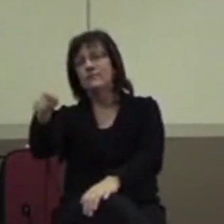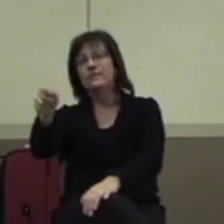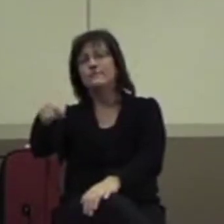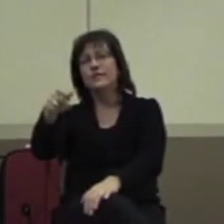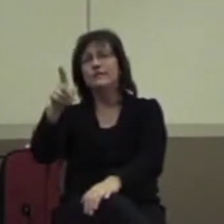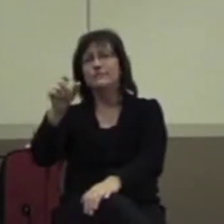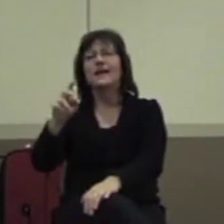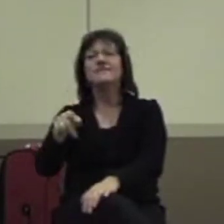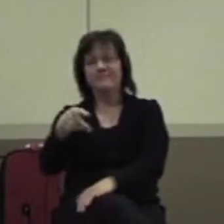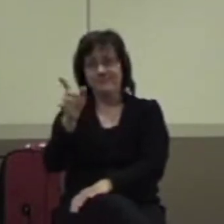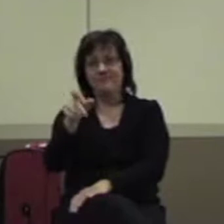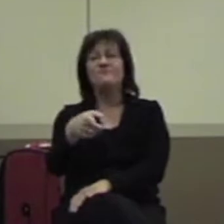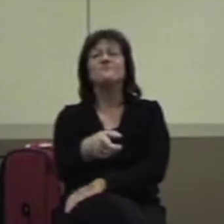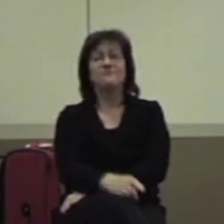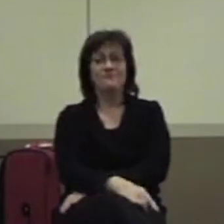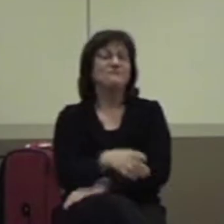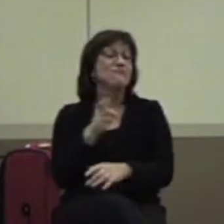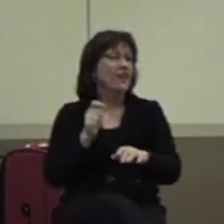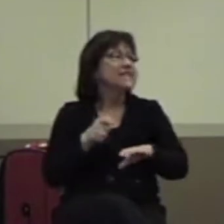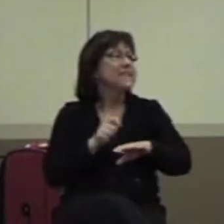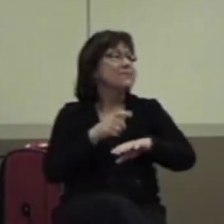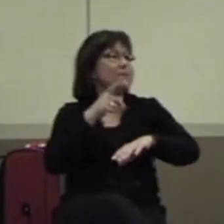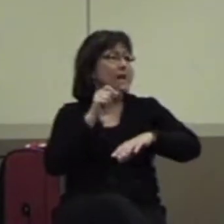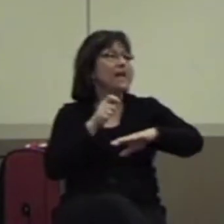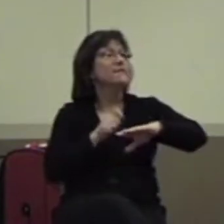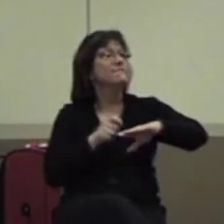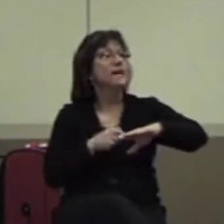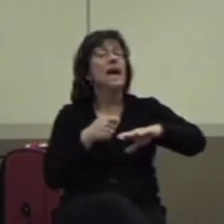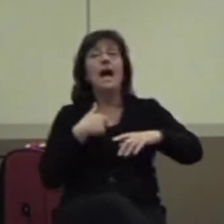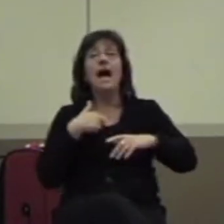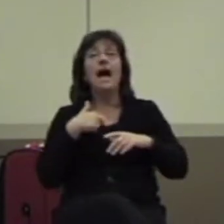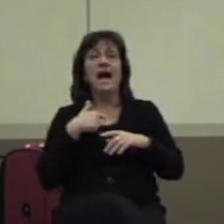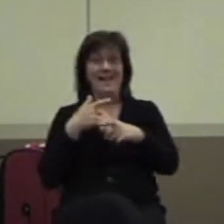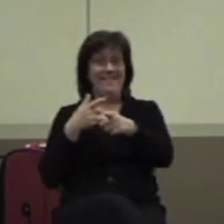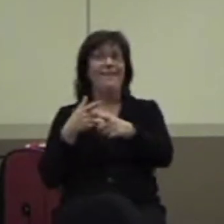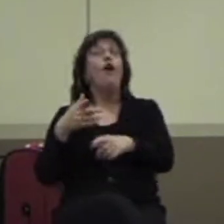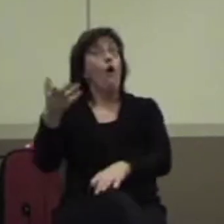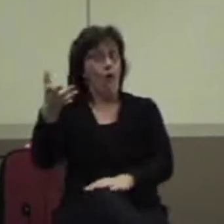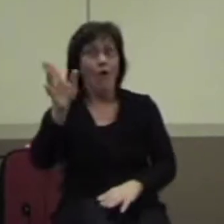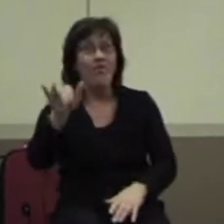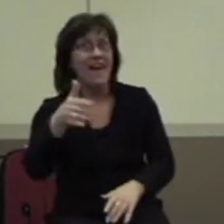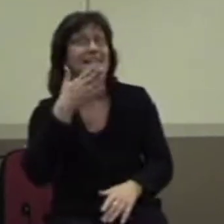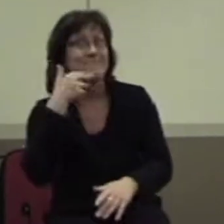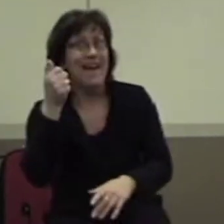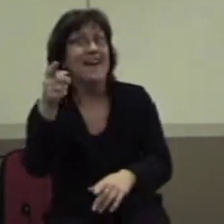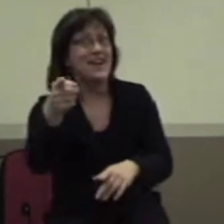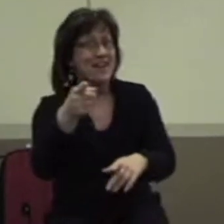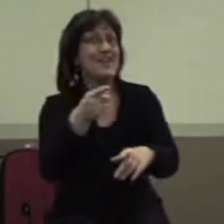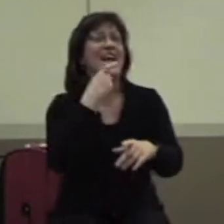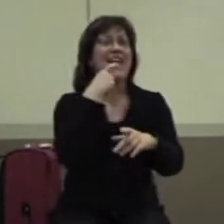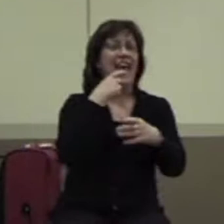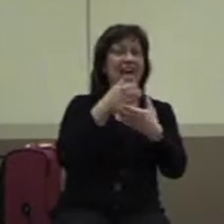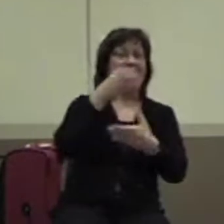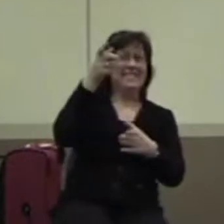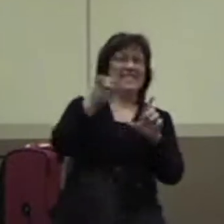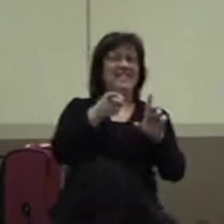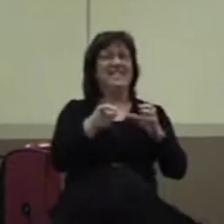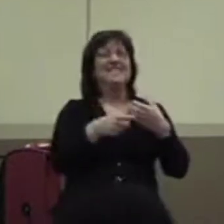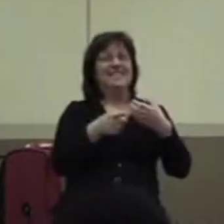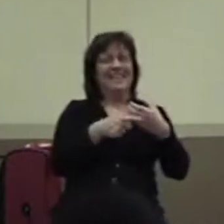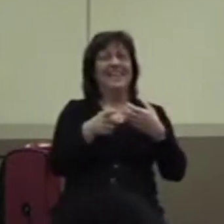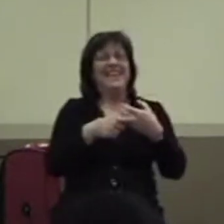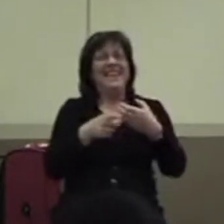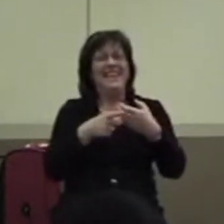Tap your pen on the table. Now, I'm teaching, and that's good. Terry's very